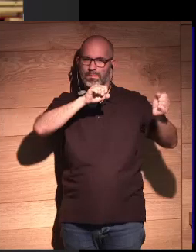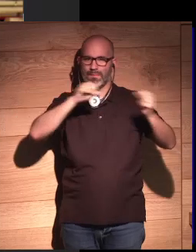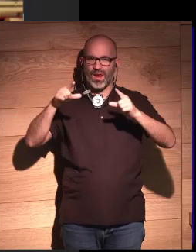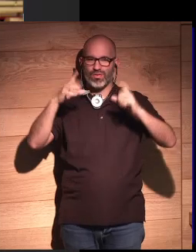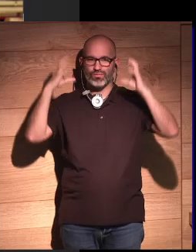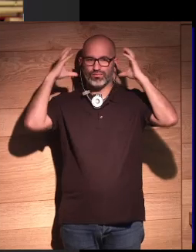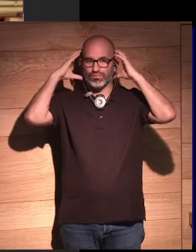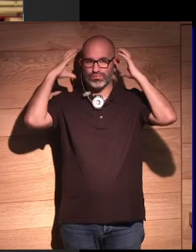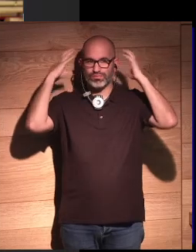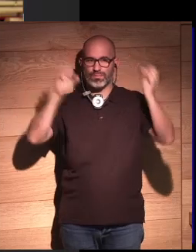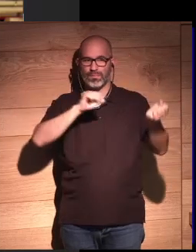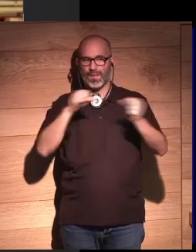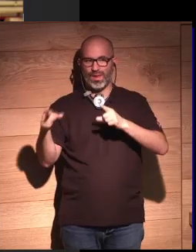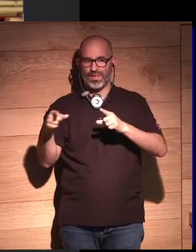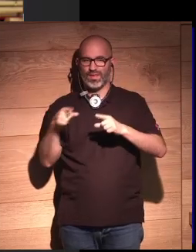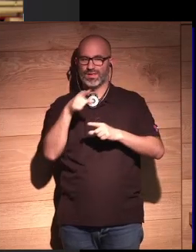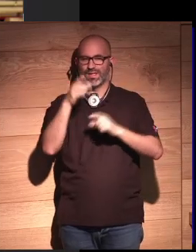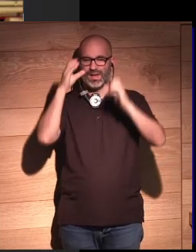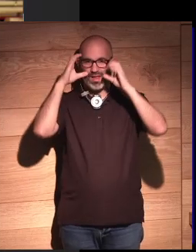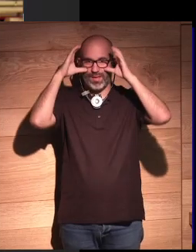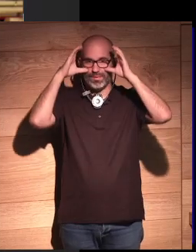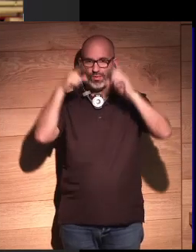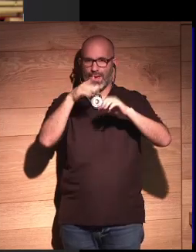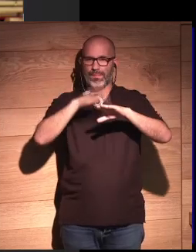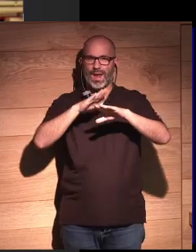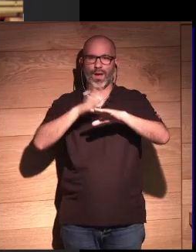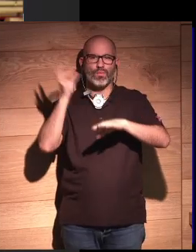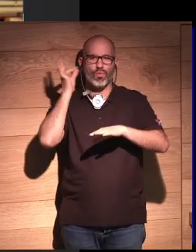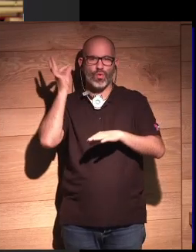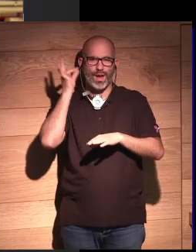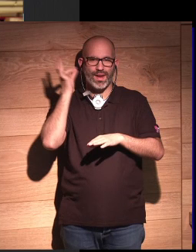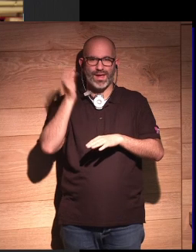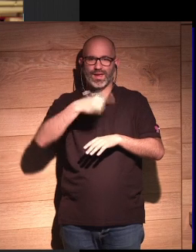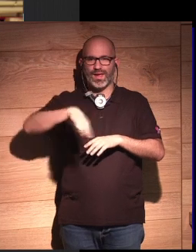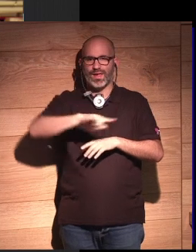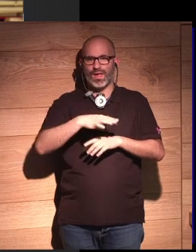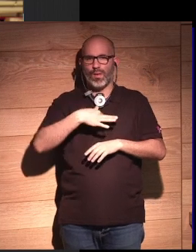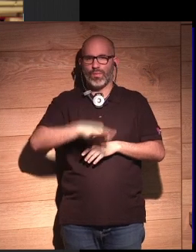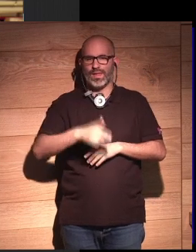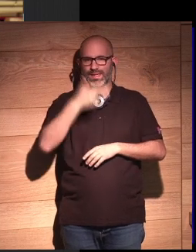for women who were interested in upgrading or augmenting or expanding their practice